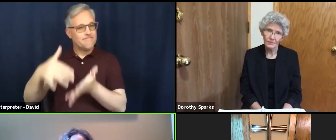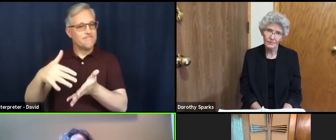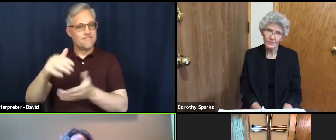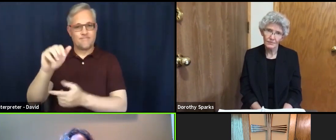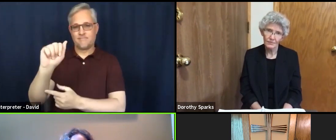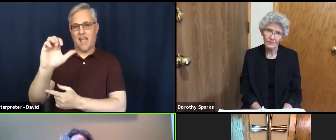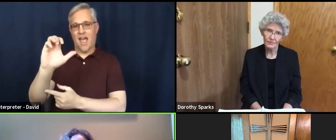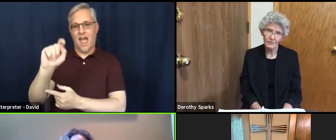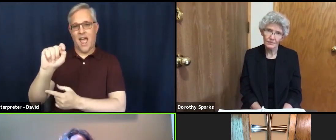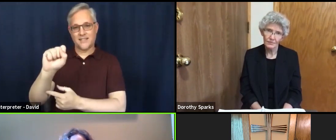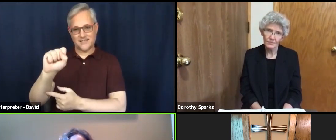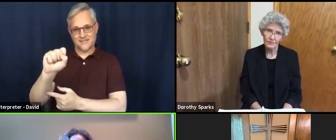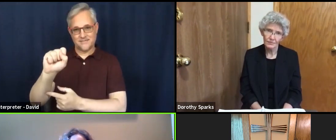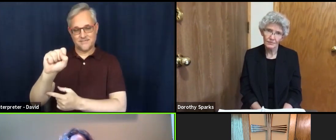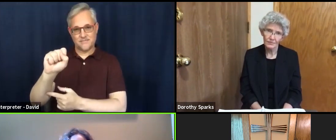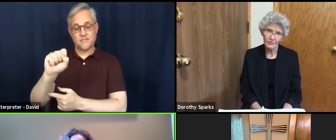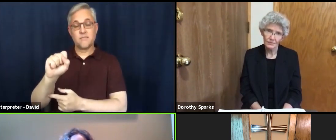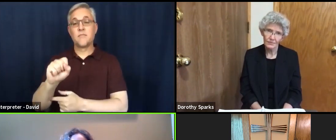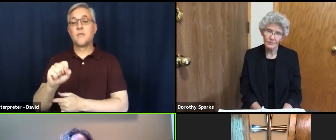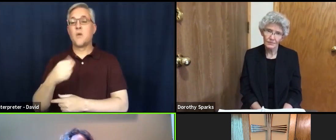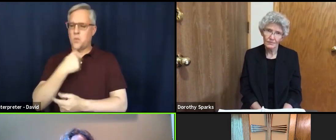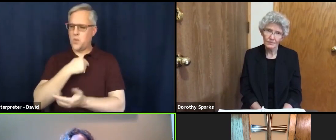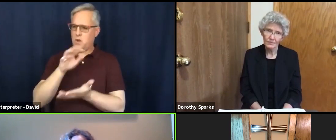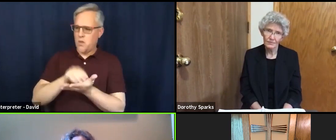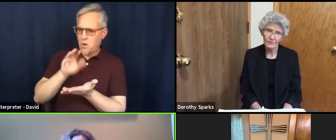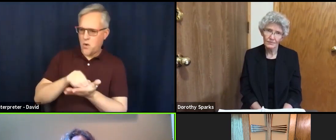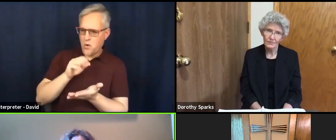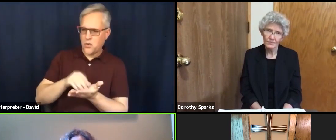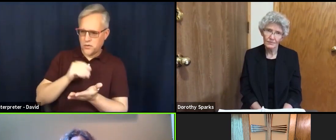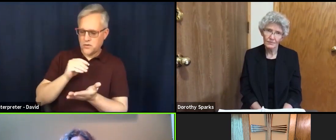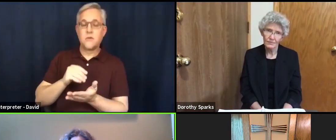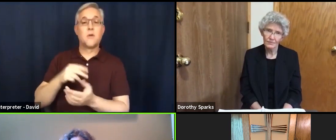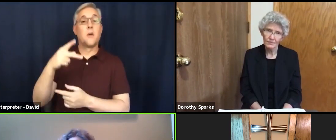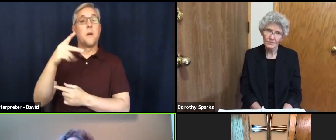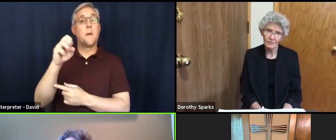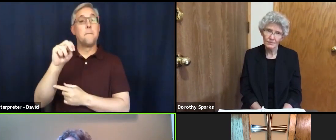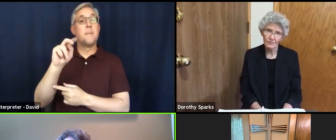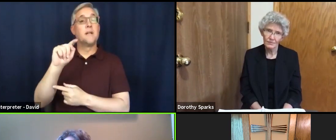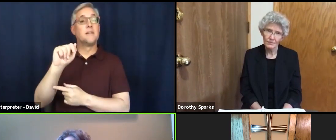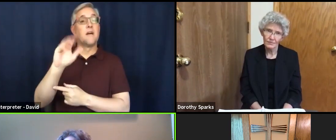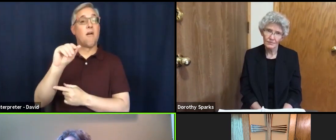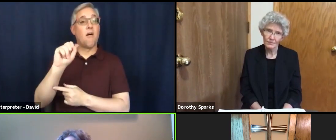learning about how the church began to grow after Pentecost.